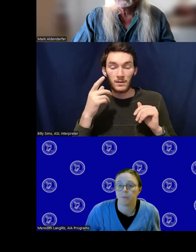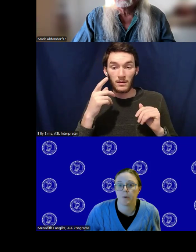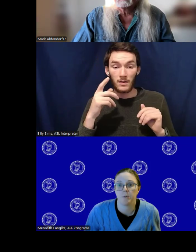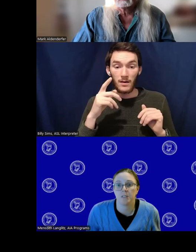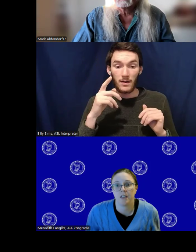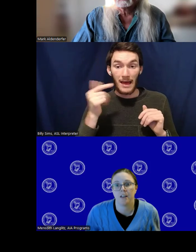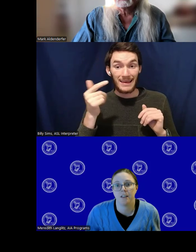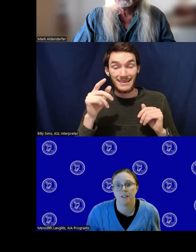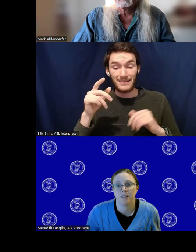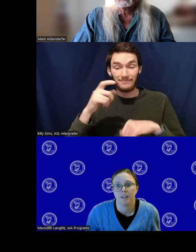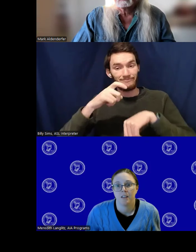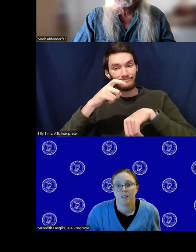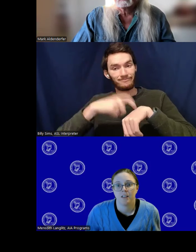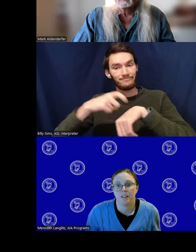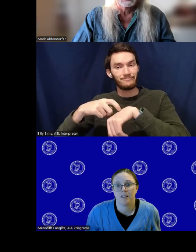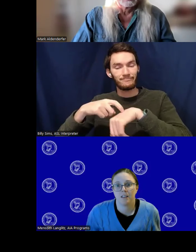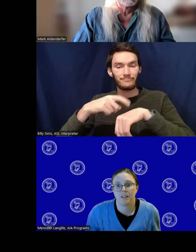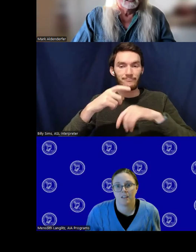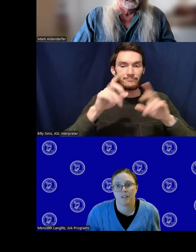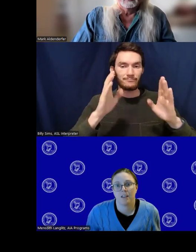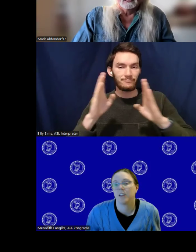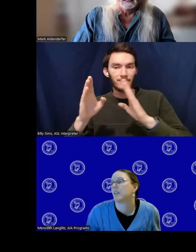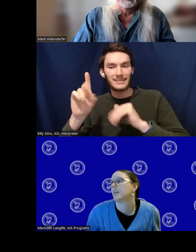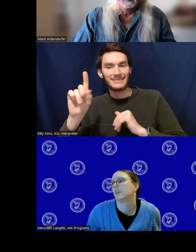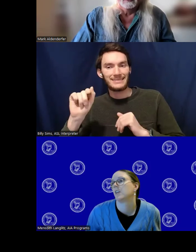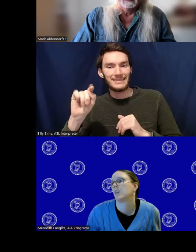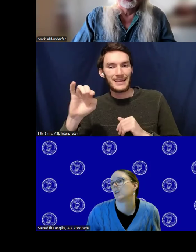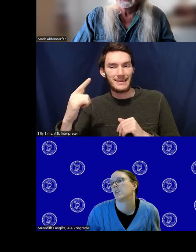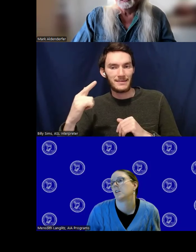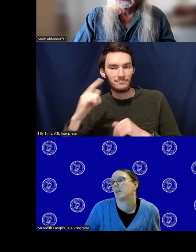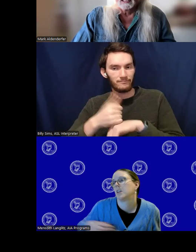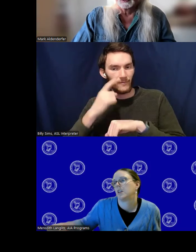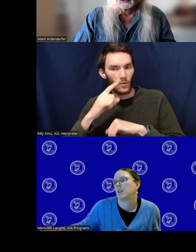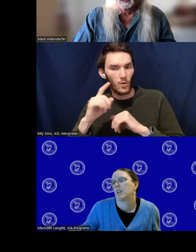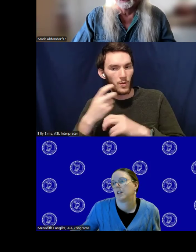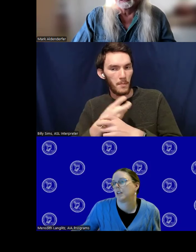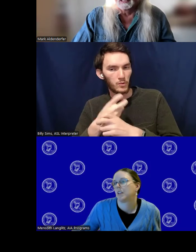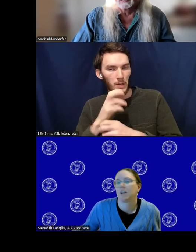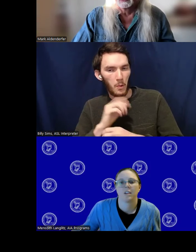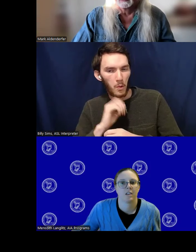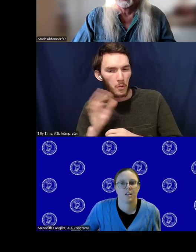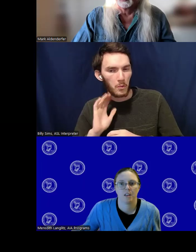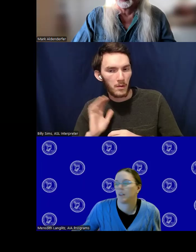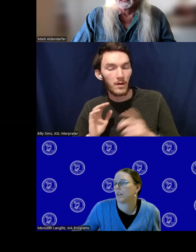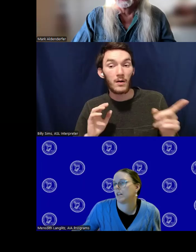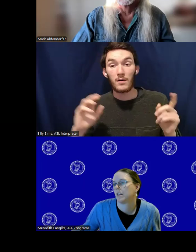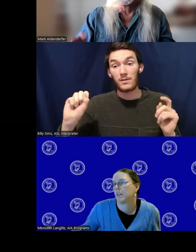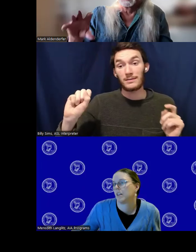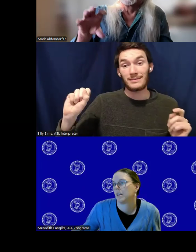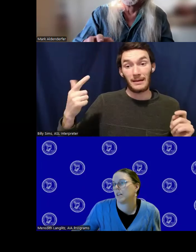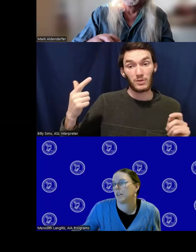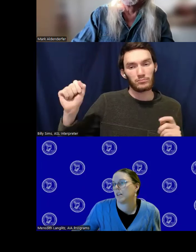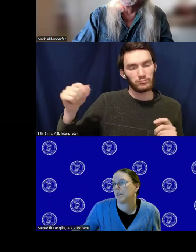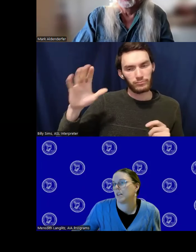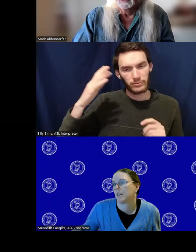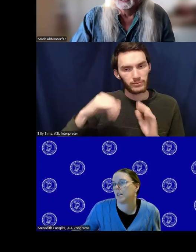done on the bones. Yes. The ones in Samsung, we know exactly when they were formed. That is when they